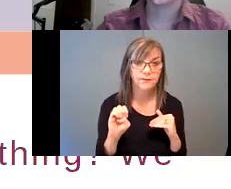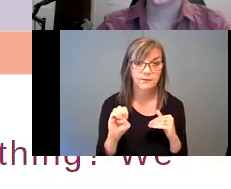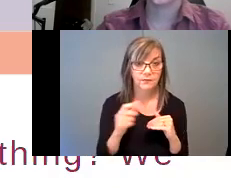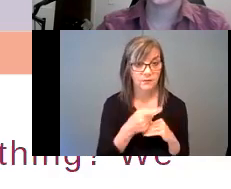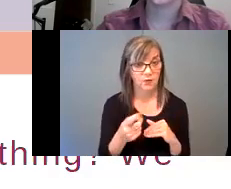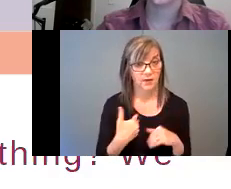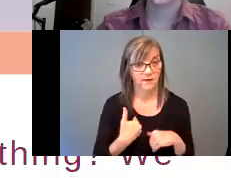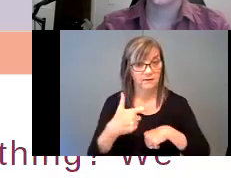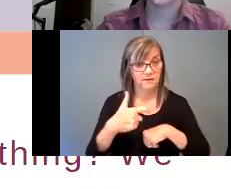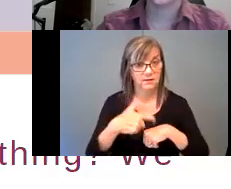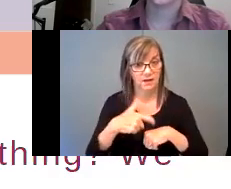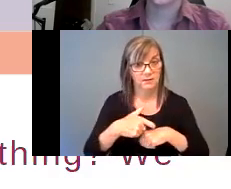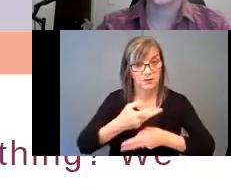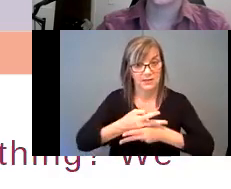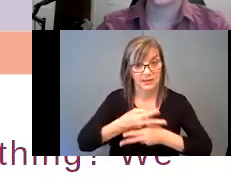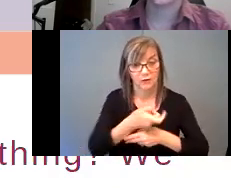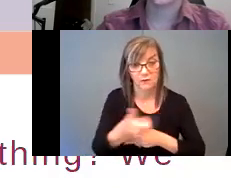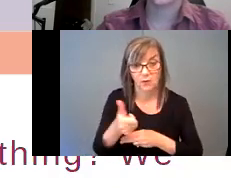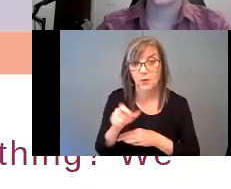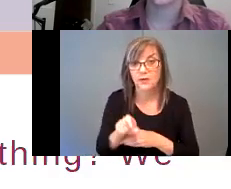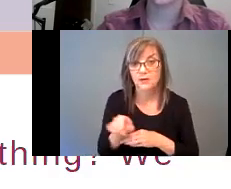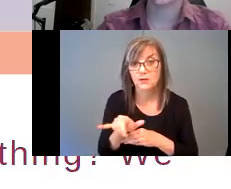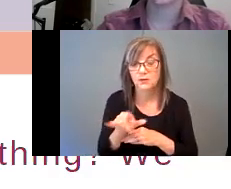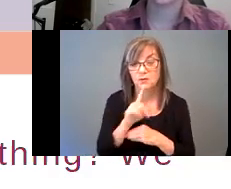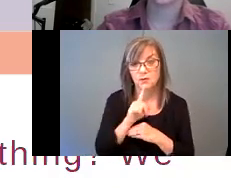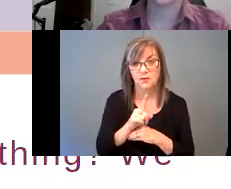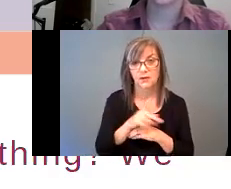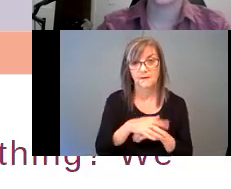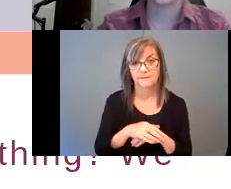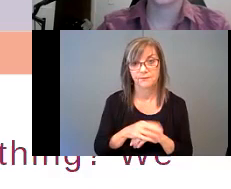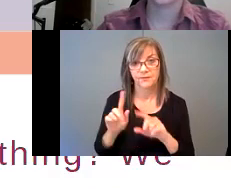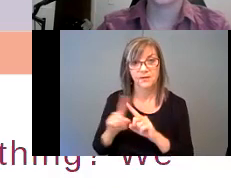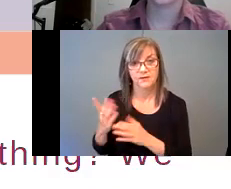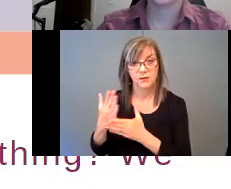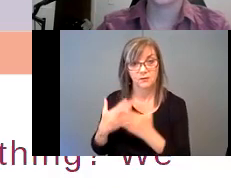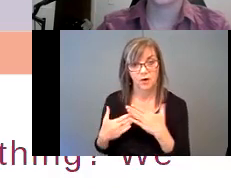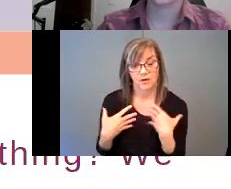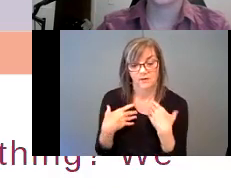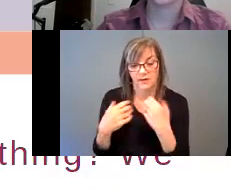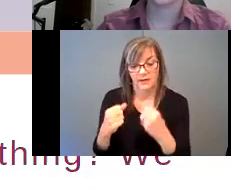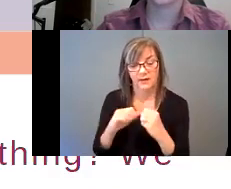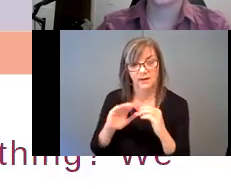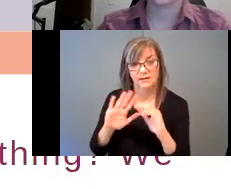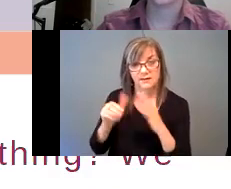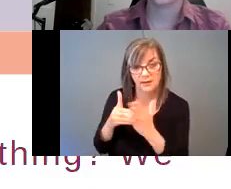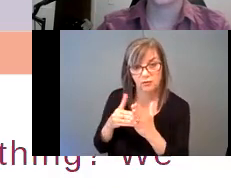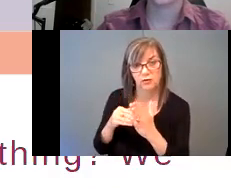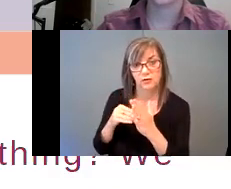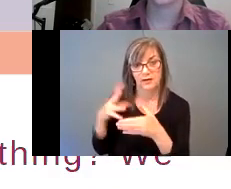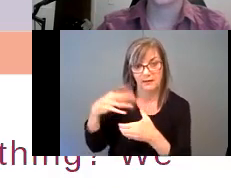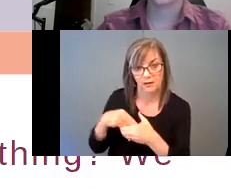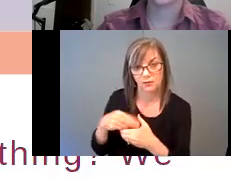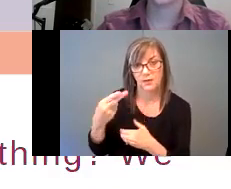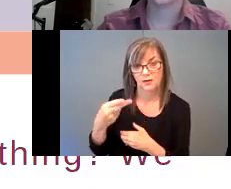own needs? So those are ways of really being able to apply those different components of healing-centered engagement into your